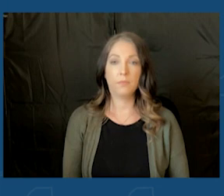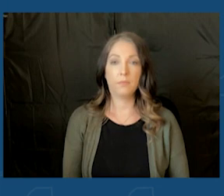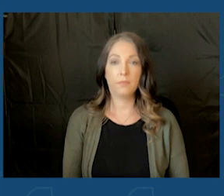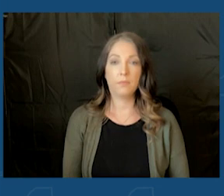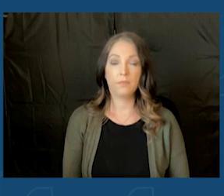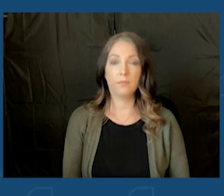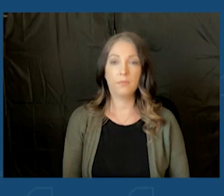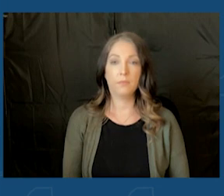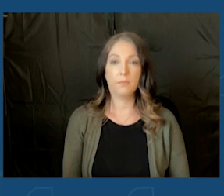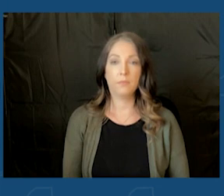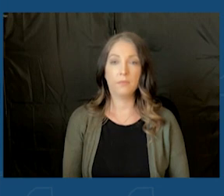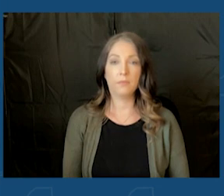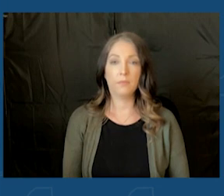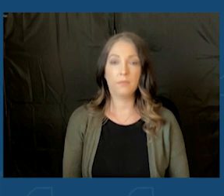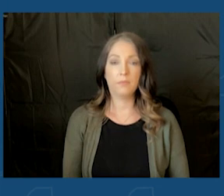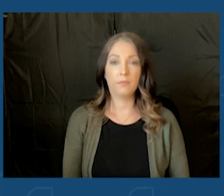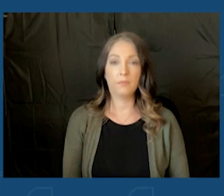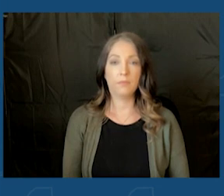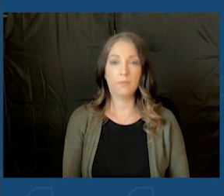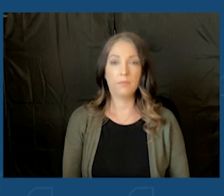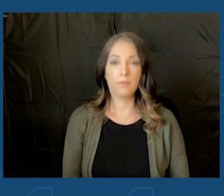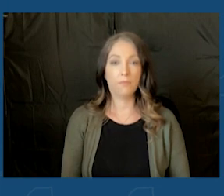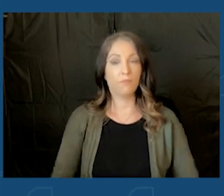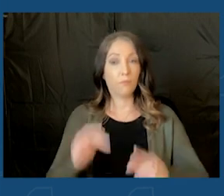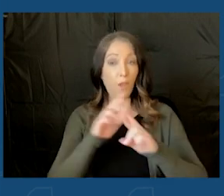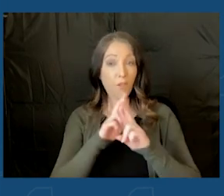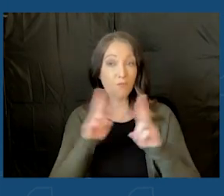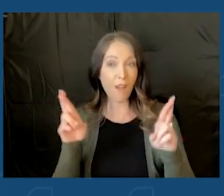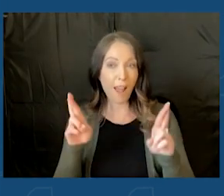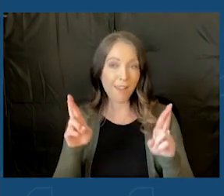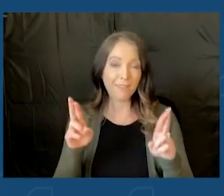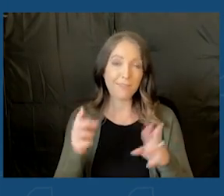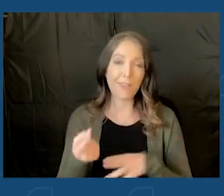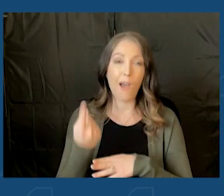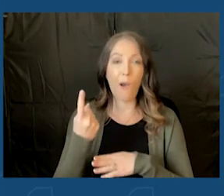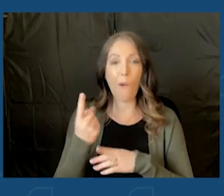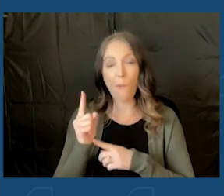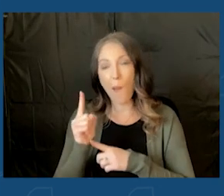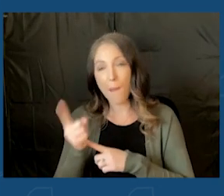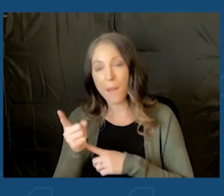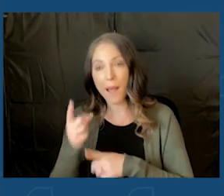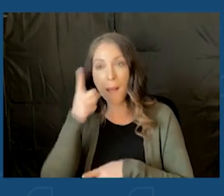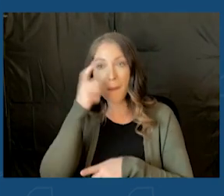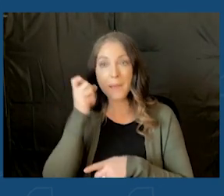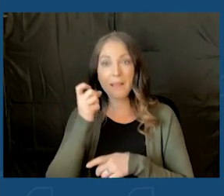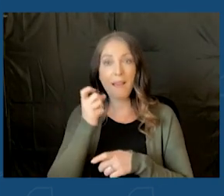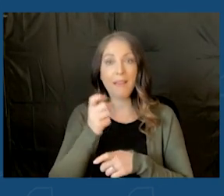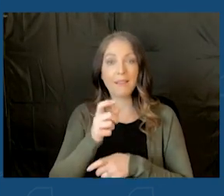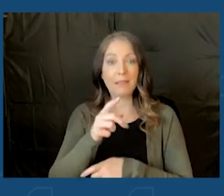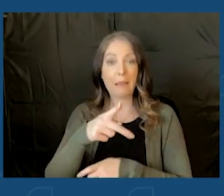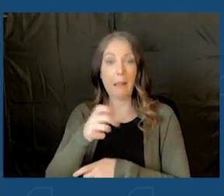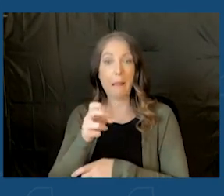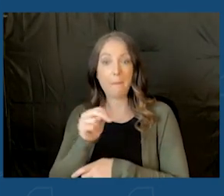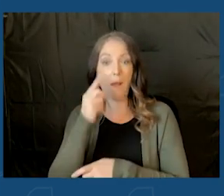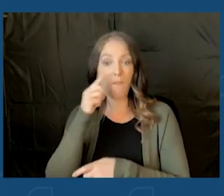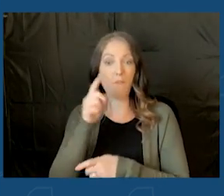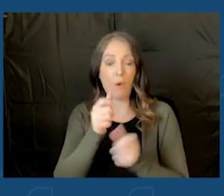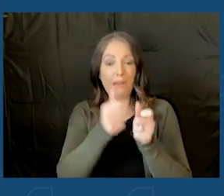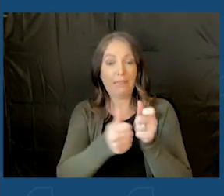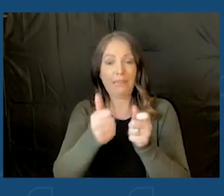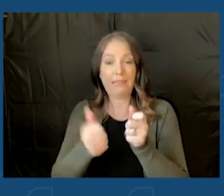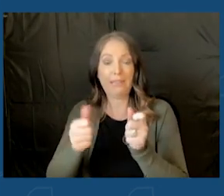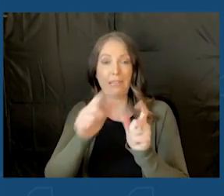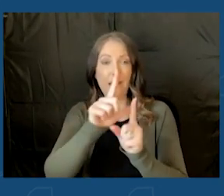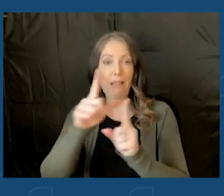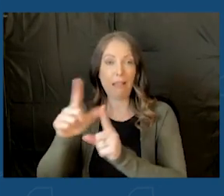Ready? Okay, this takes a minute 'cause I use a pen for all the letters. Luckily, my name's not